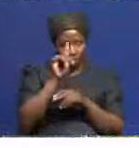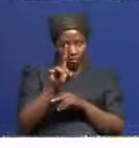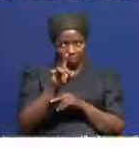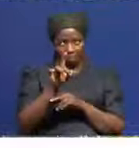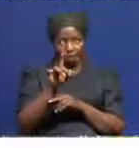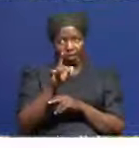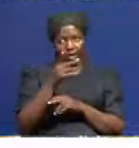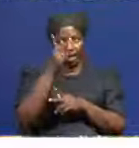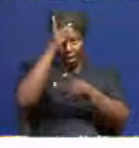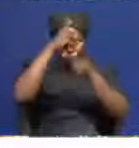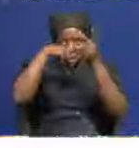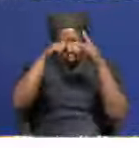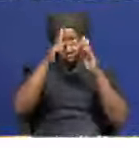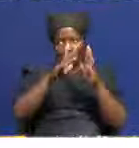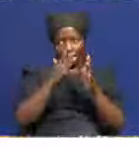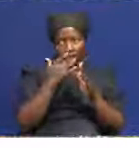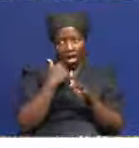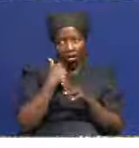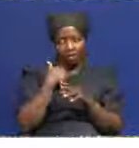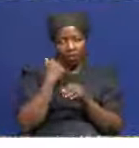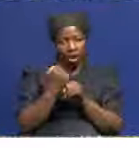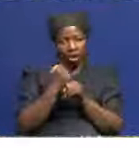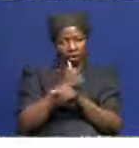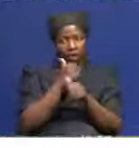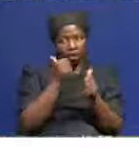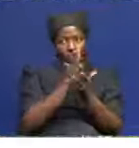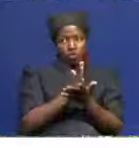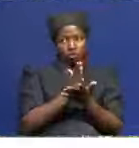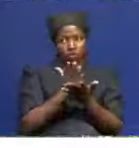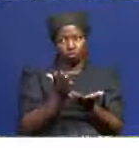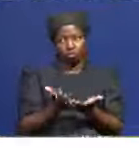Si professor anajaribu kazi.